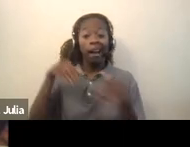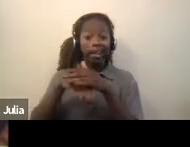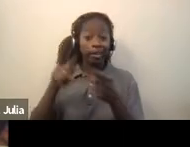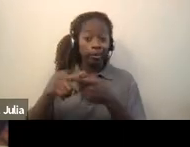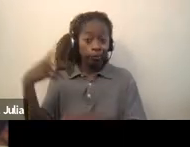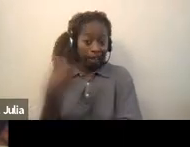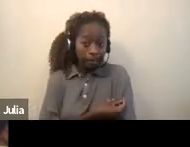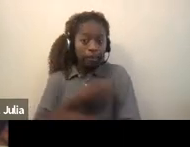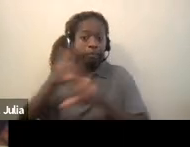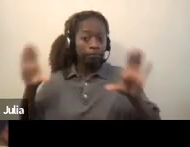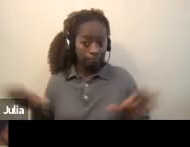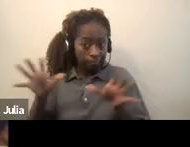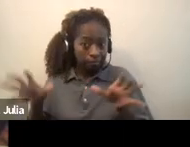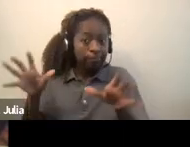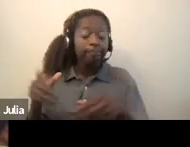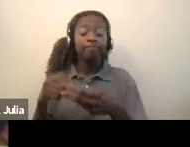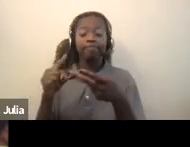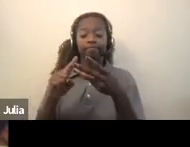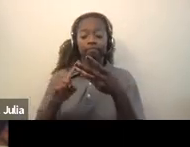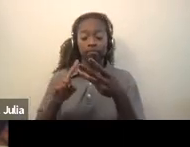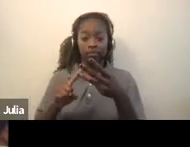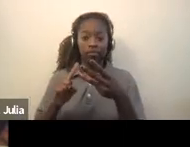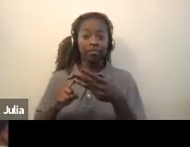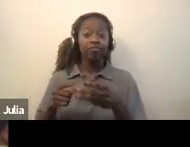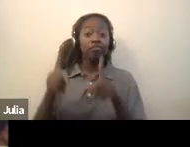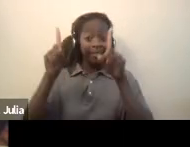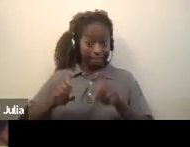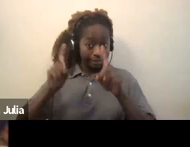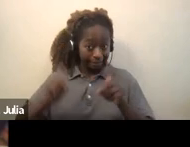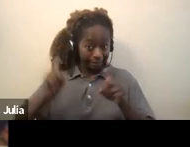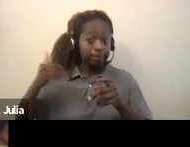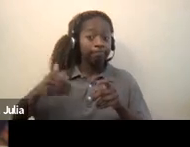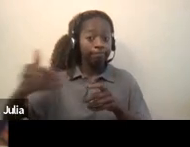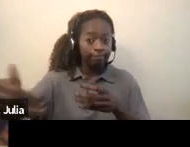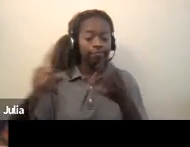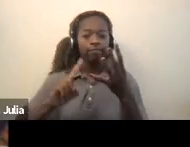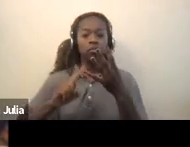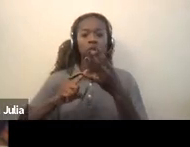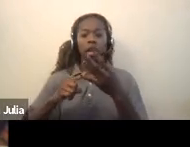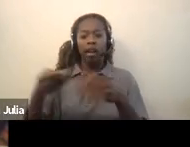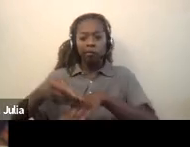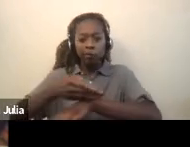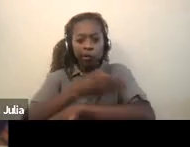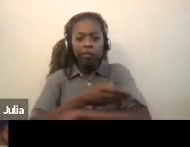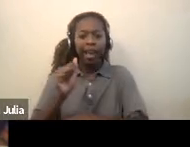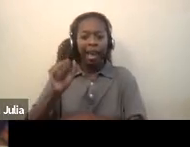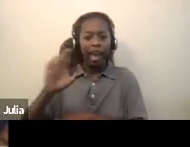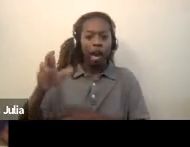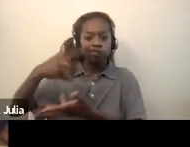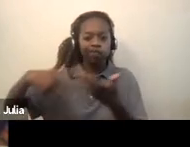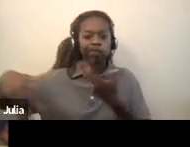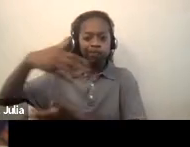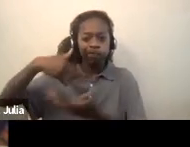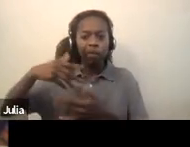safety frequent covid 19 testing and improving ventilation and regularly assessing our air